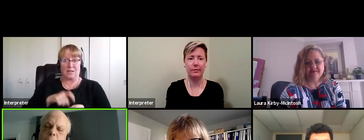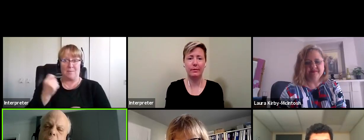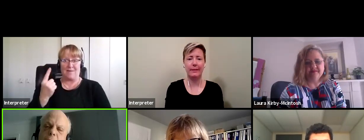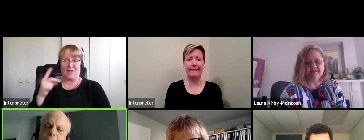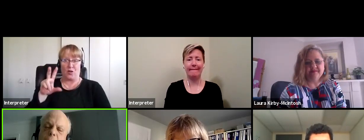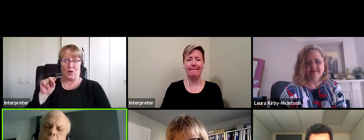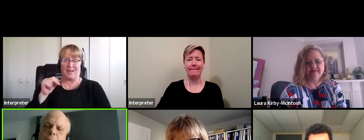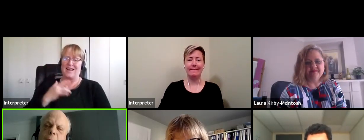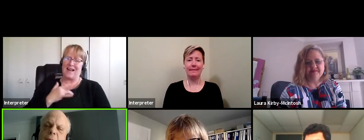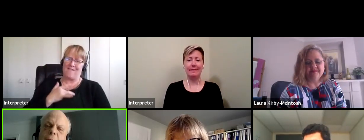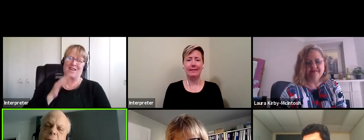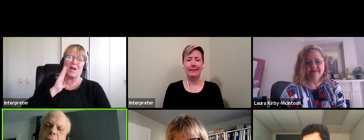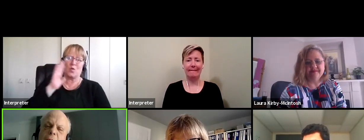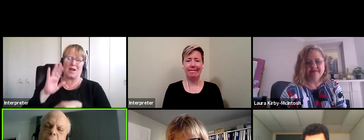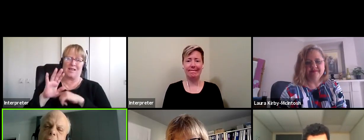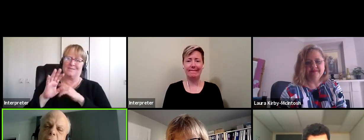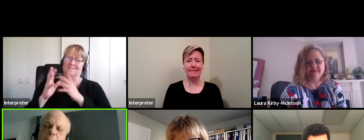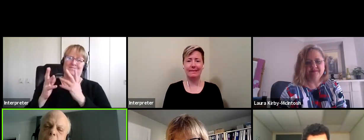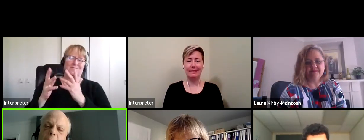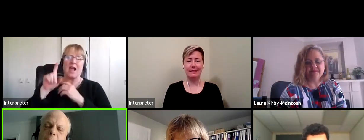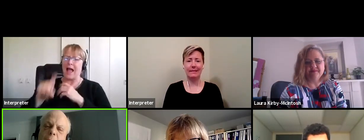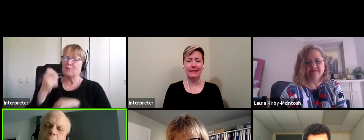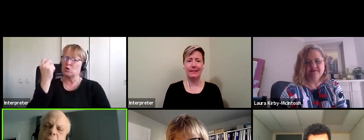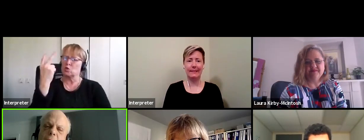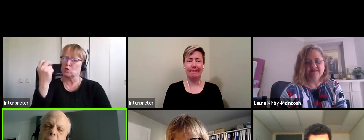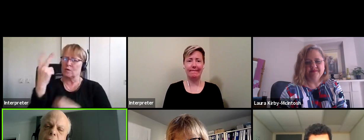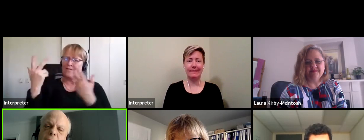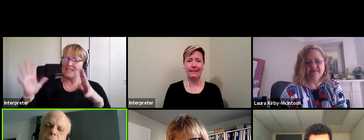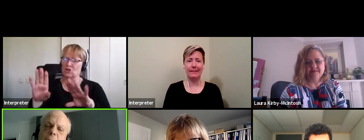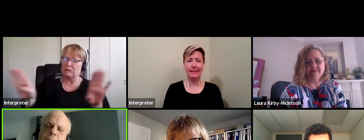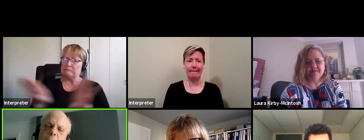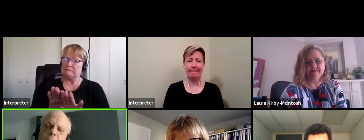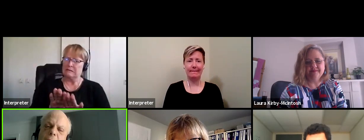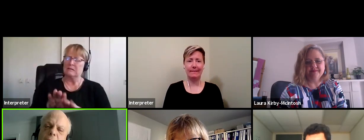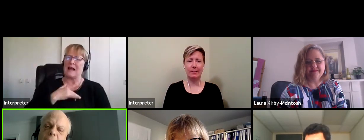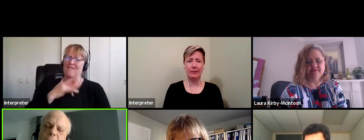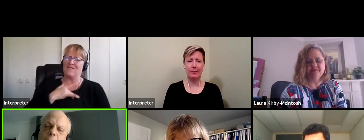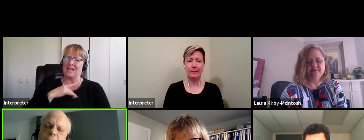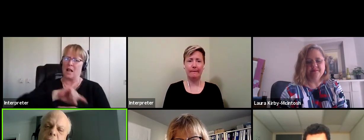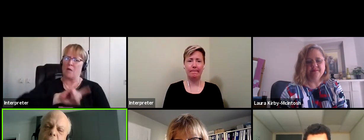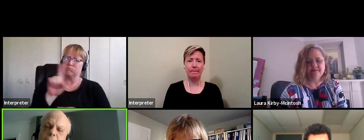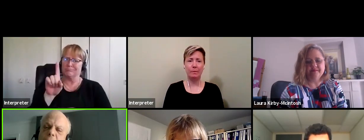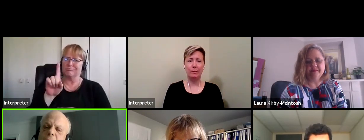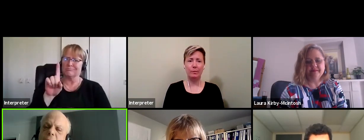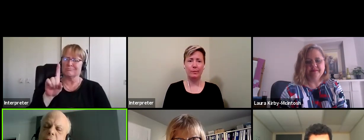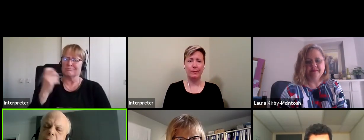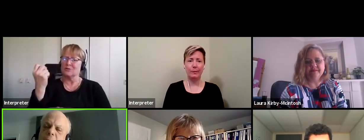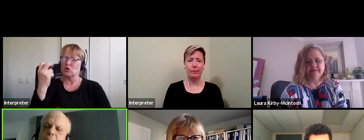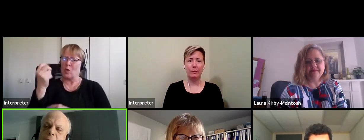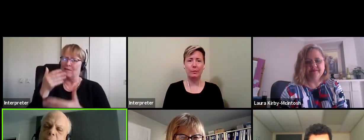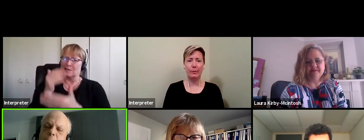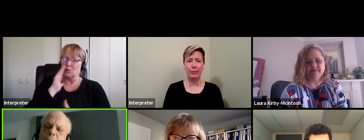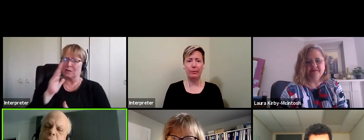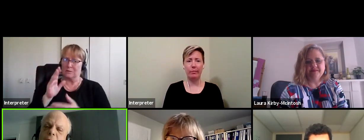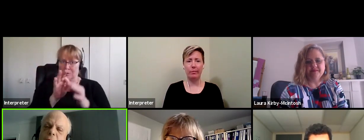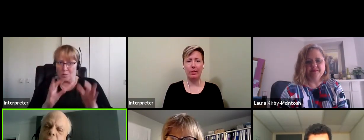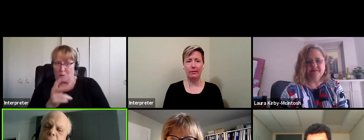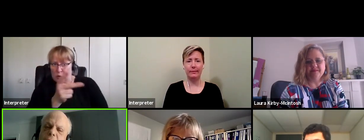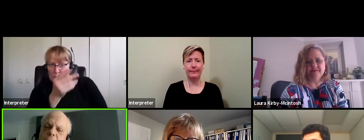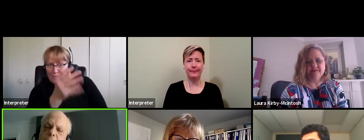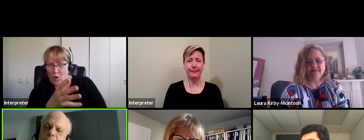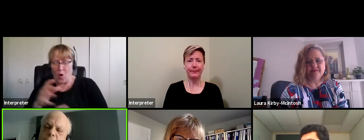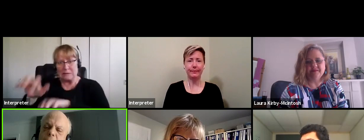thinking we have to finish by noon, but we may well get closer to noon. I just want to let our captionists and our sign language interpreters and